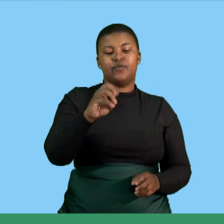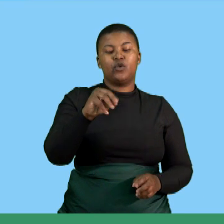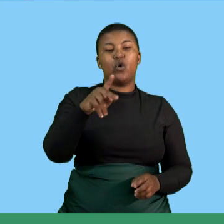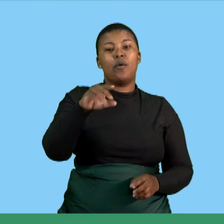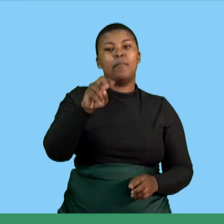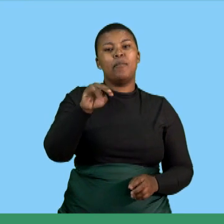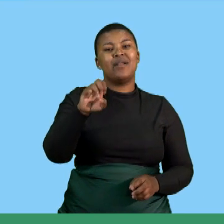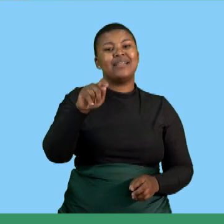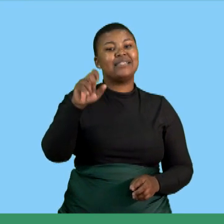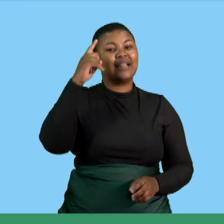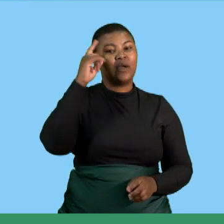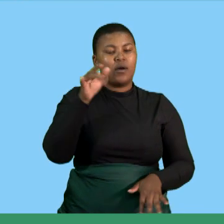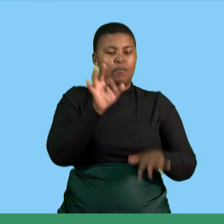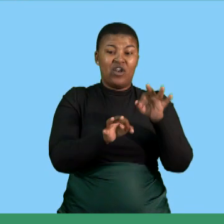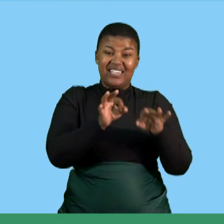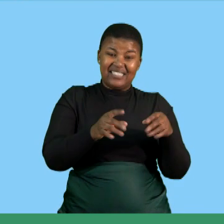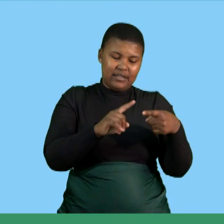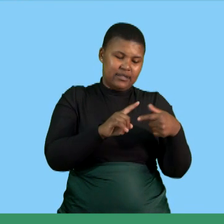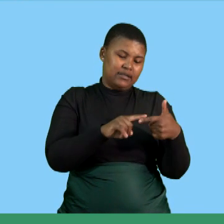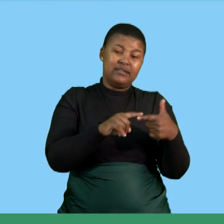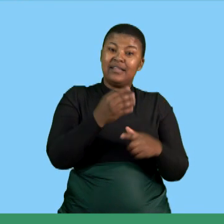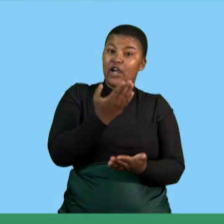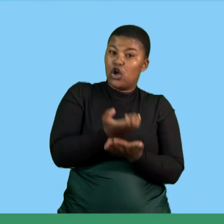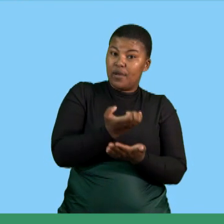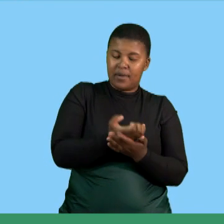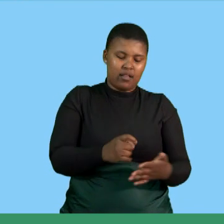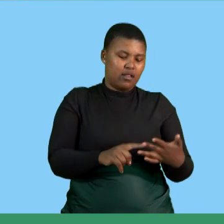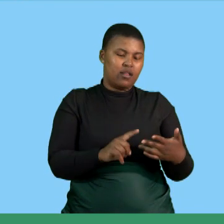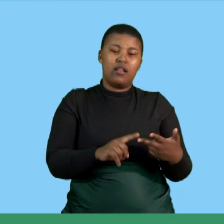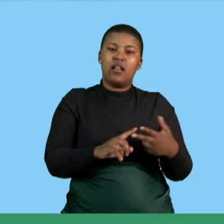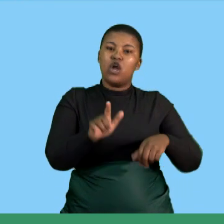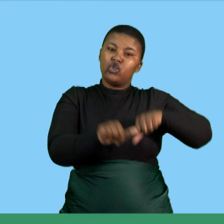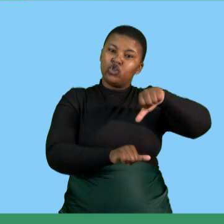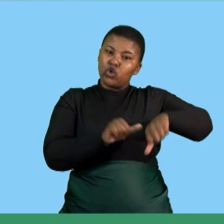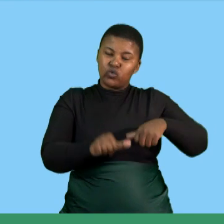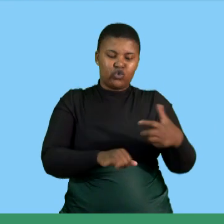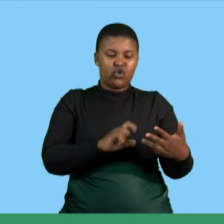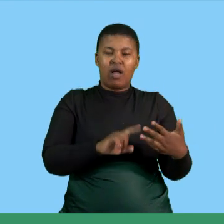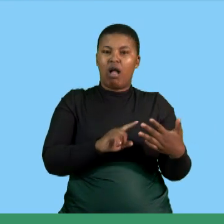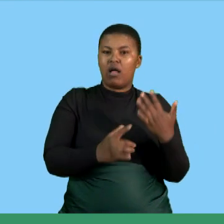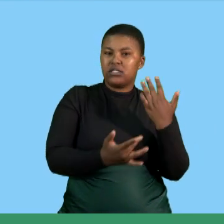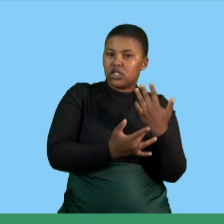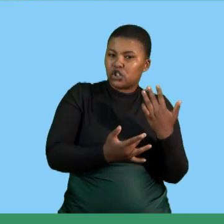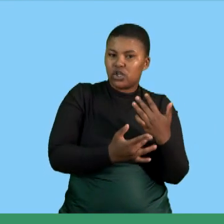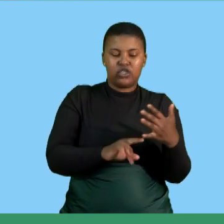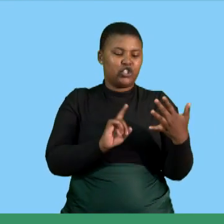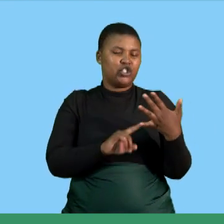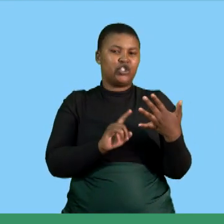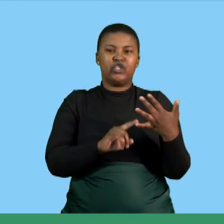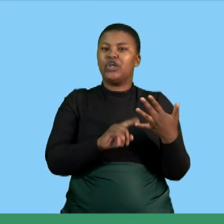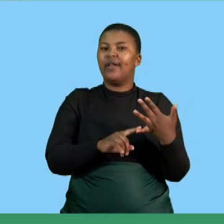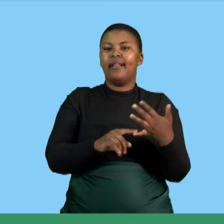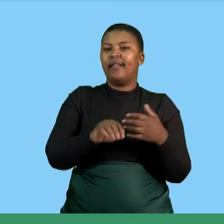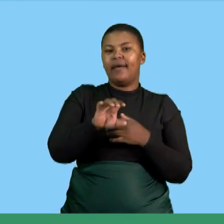of political, economical, of course, social, technological, legal, and environmental. So when